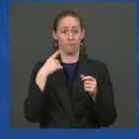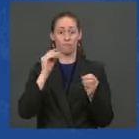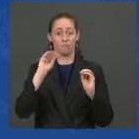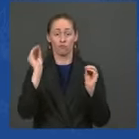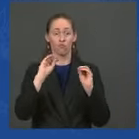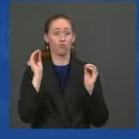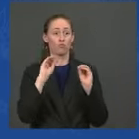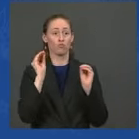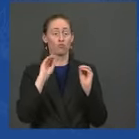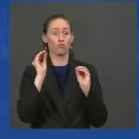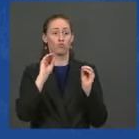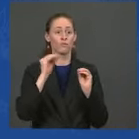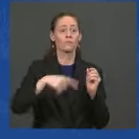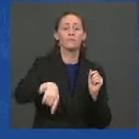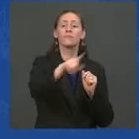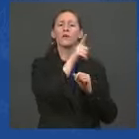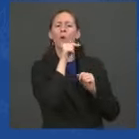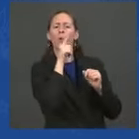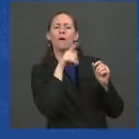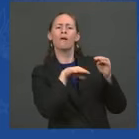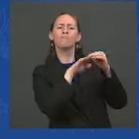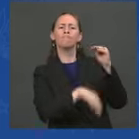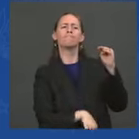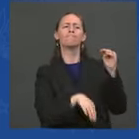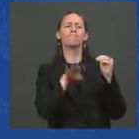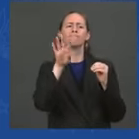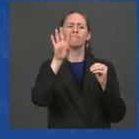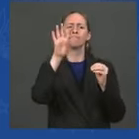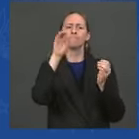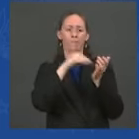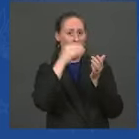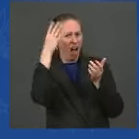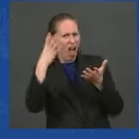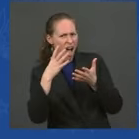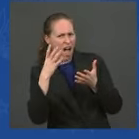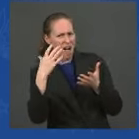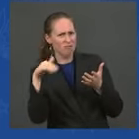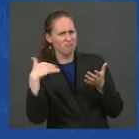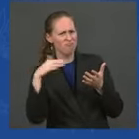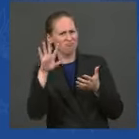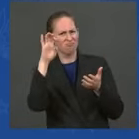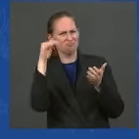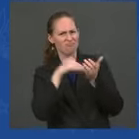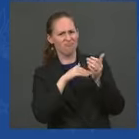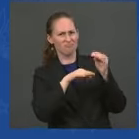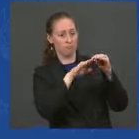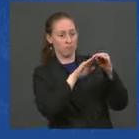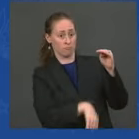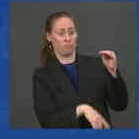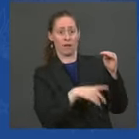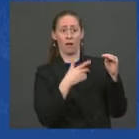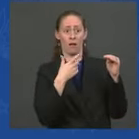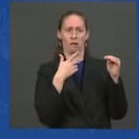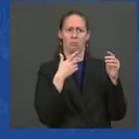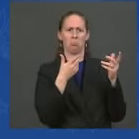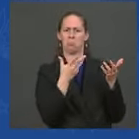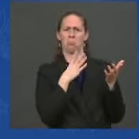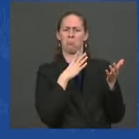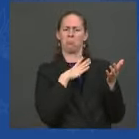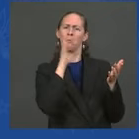makes under $400,000 a year, which is a lot of money, will see their taxes go up one single penny. Nobody. Not